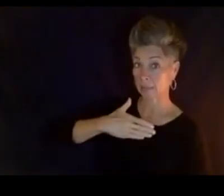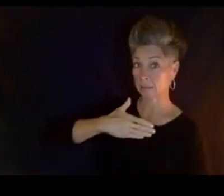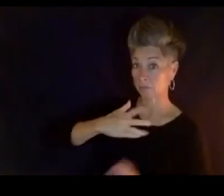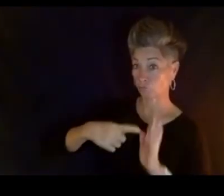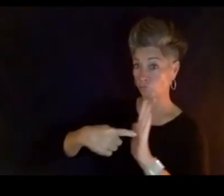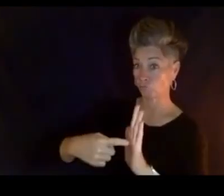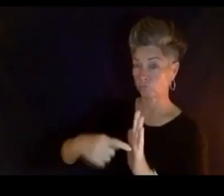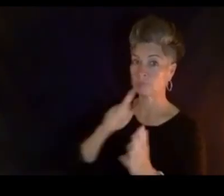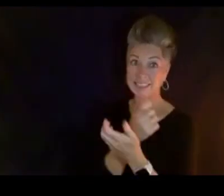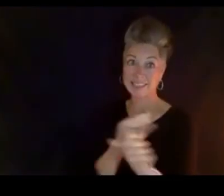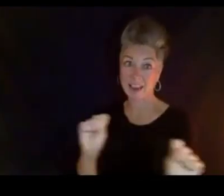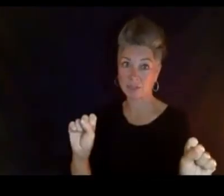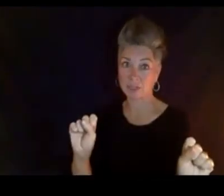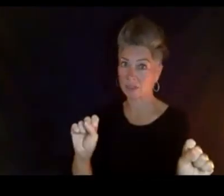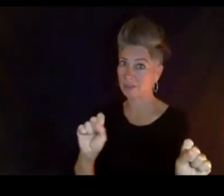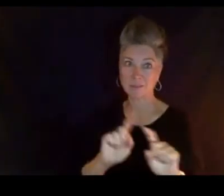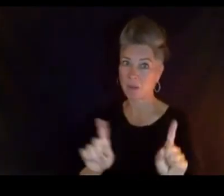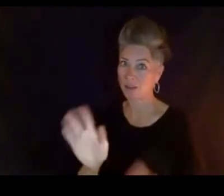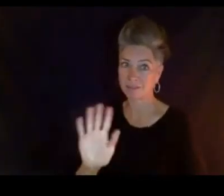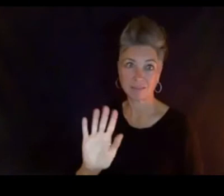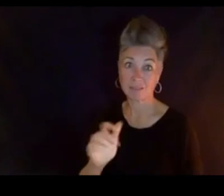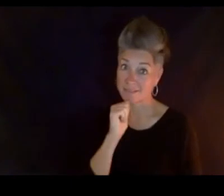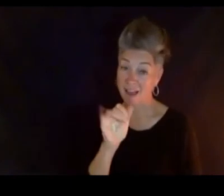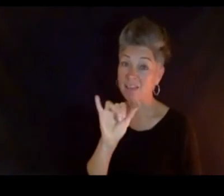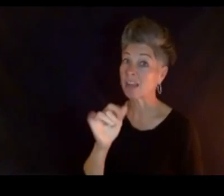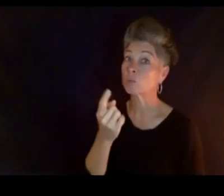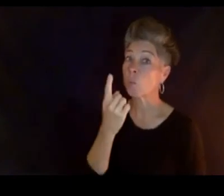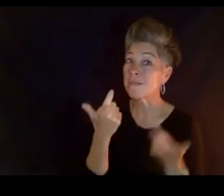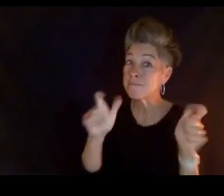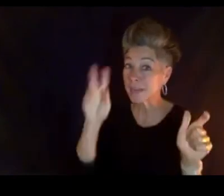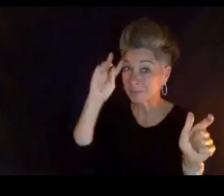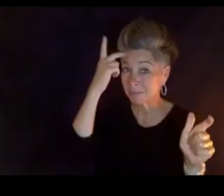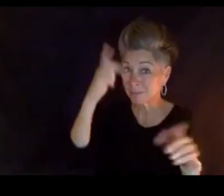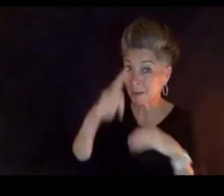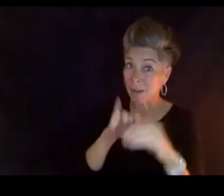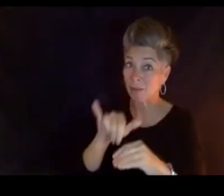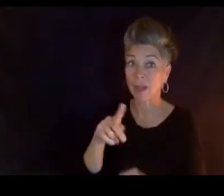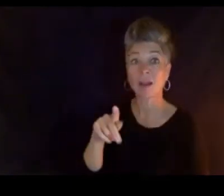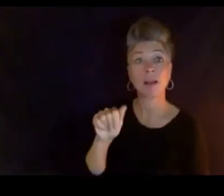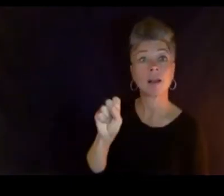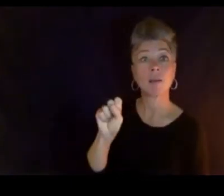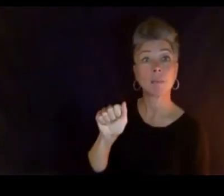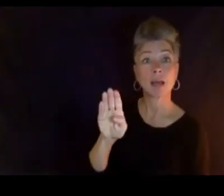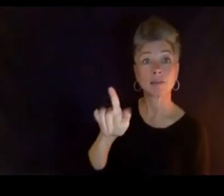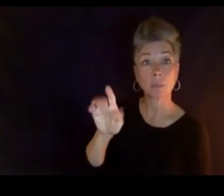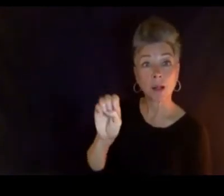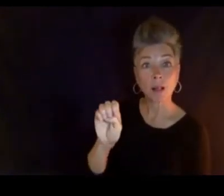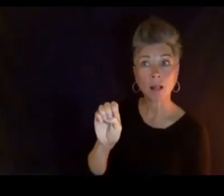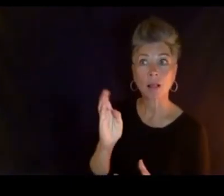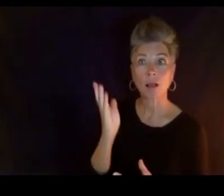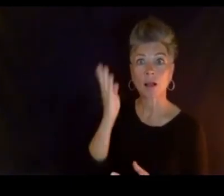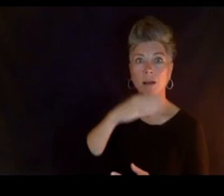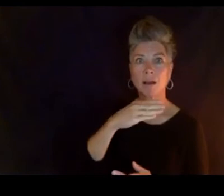That's one big misconception about passability. And like she stated, passability is one of those things that's basically saying that you're acting as if you